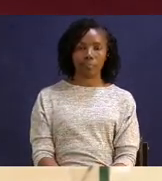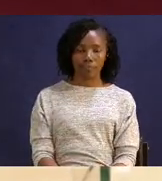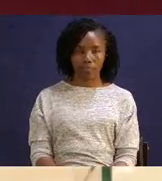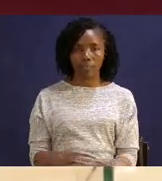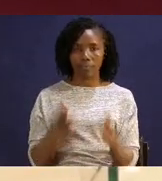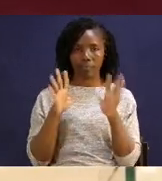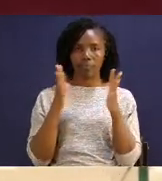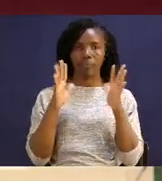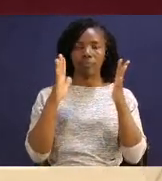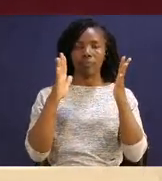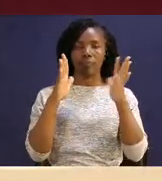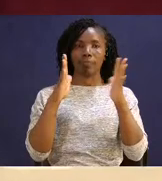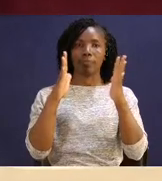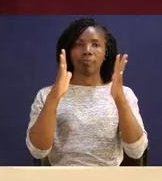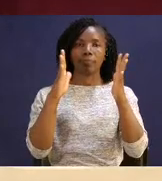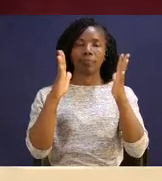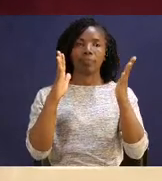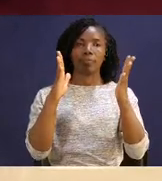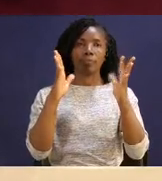hand.